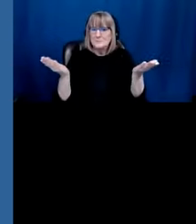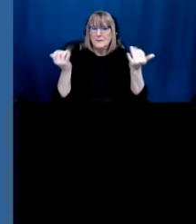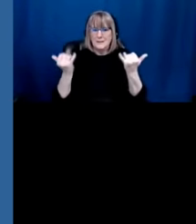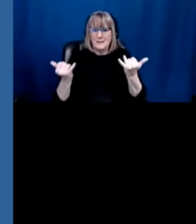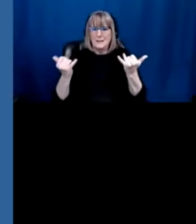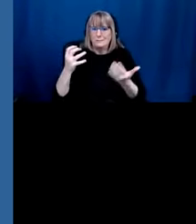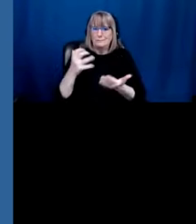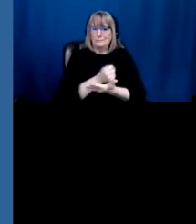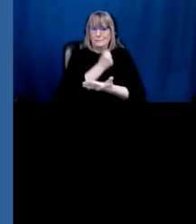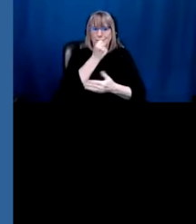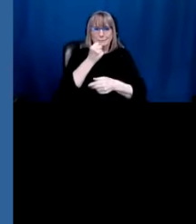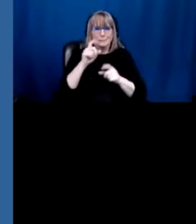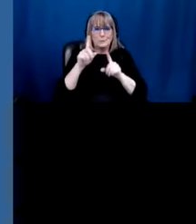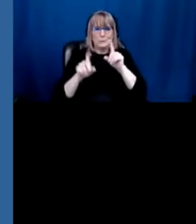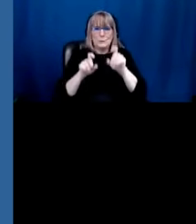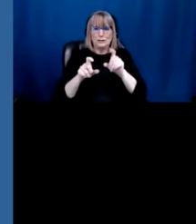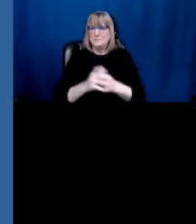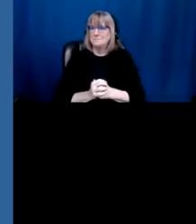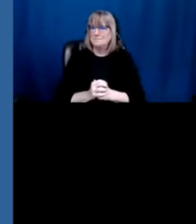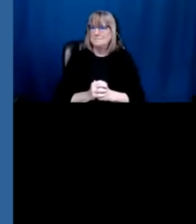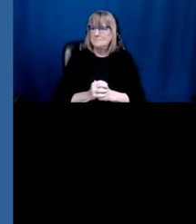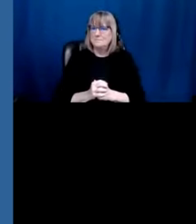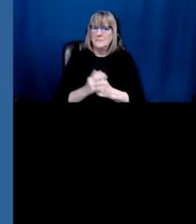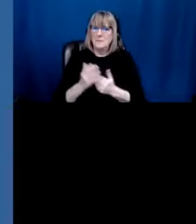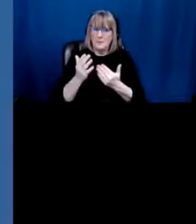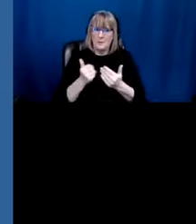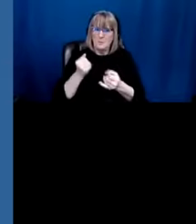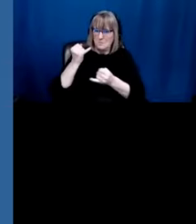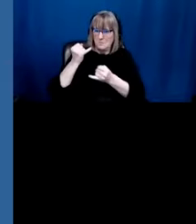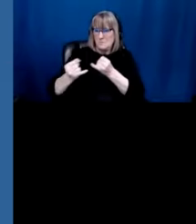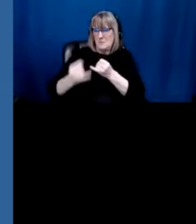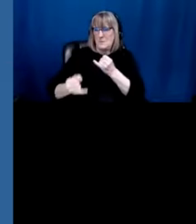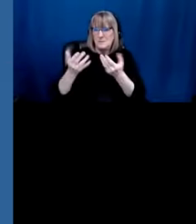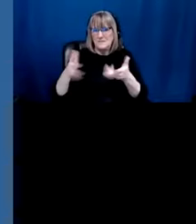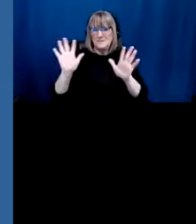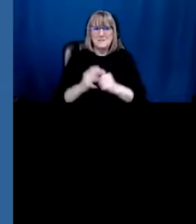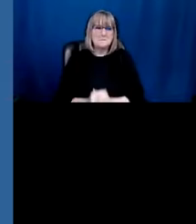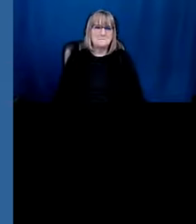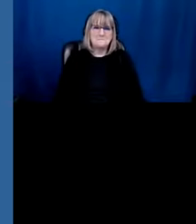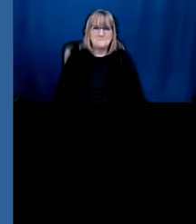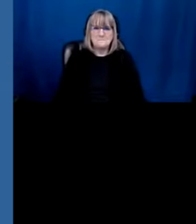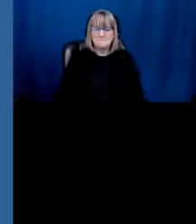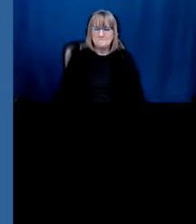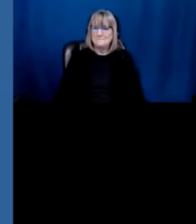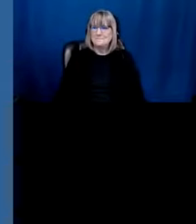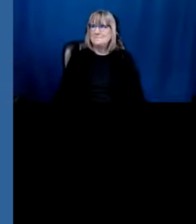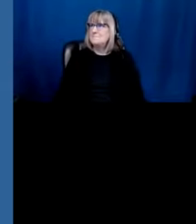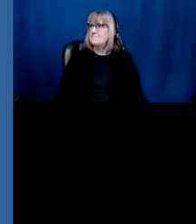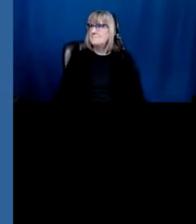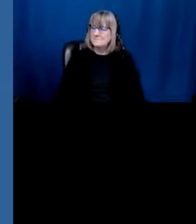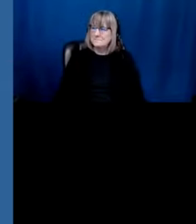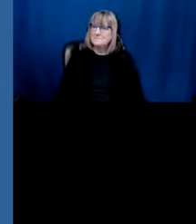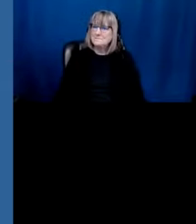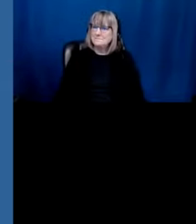esa pantalla, si alguien tiene alguna pregunta, we're about at the end. por favor, preséntenla, porque estamos ya a punto